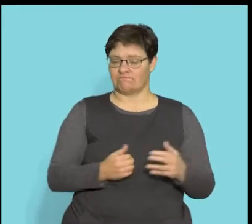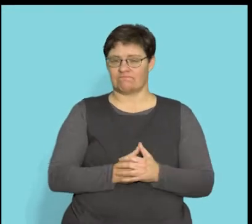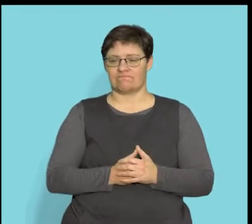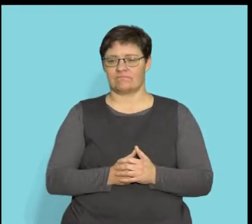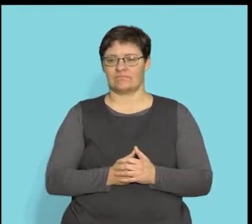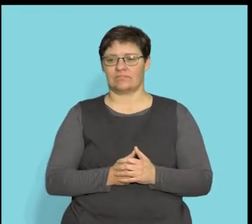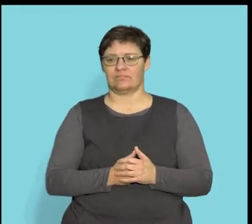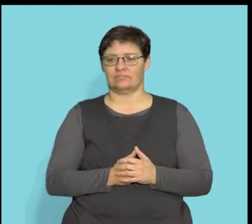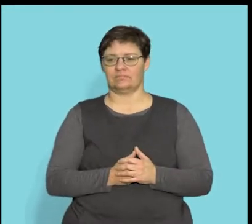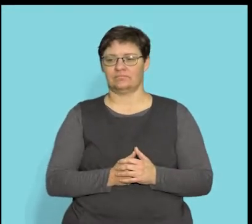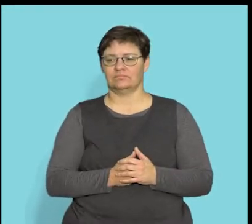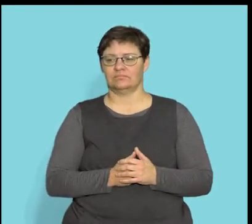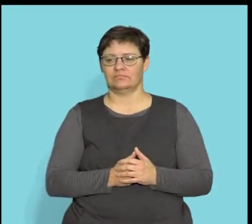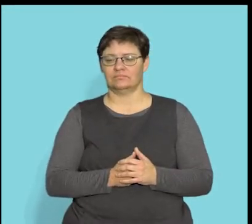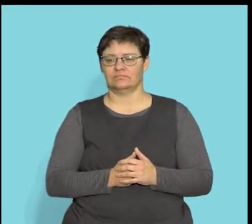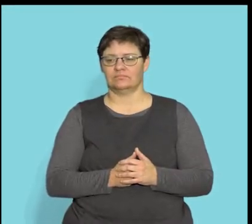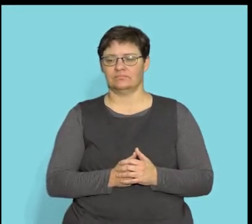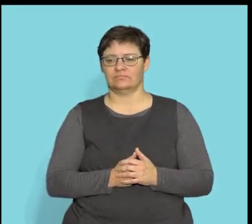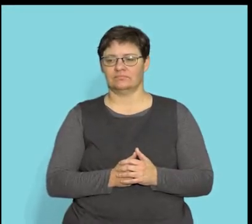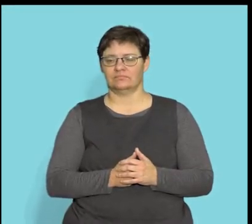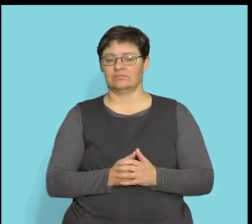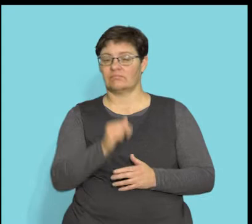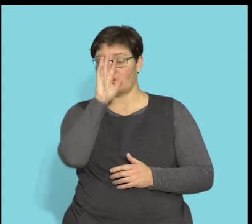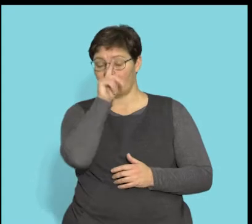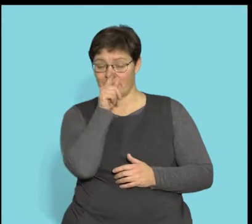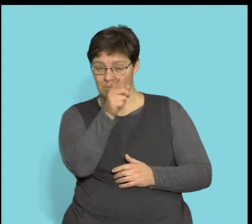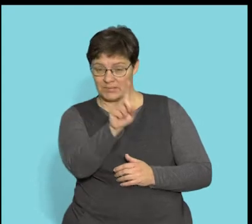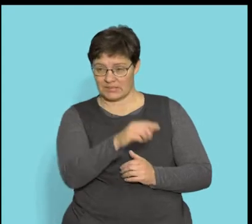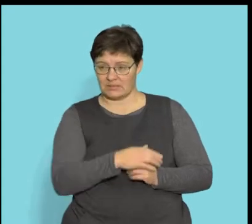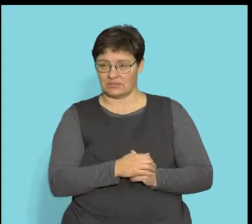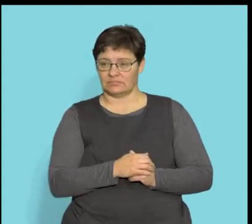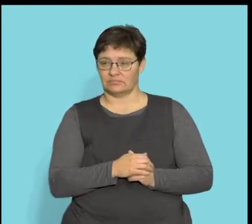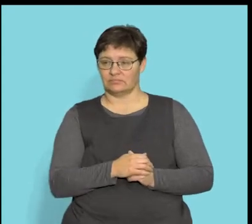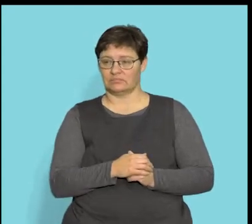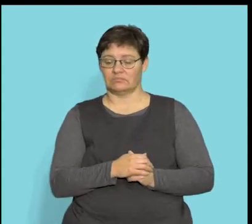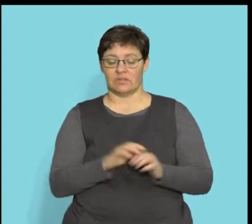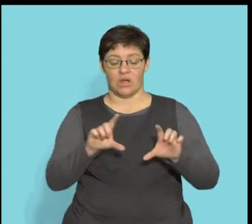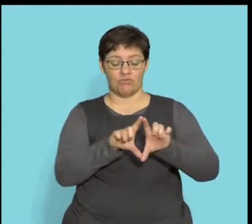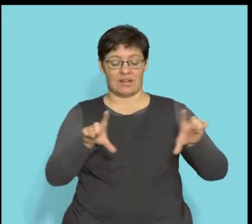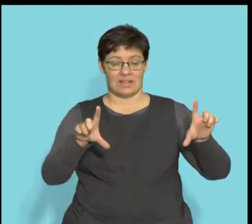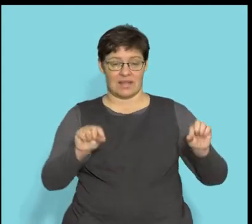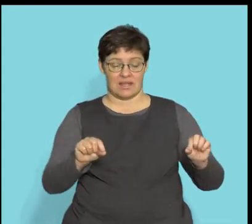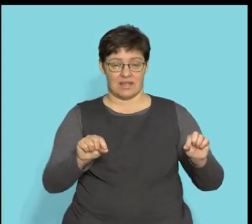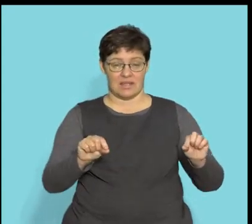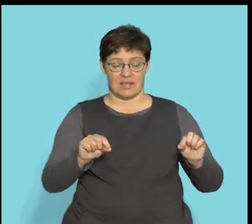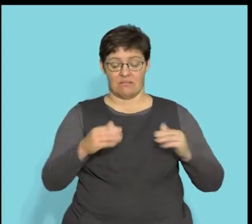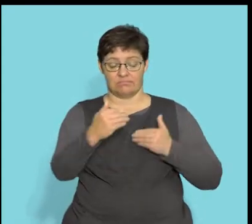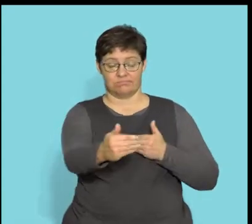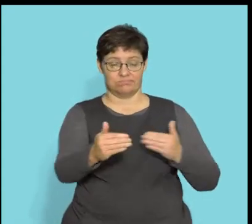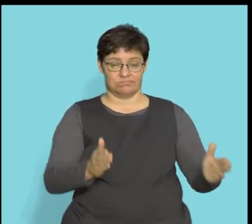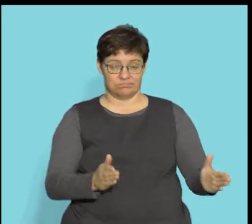So, everyone, I'm first going to remind us that the surface area of a rectangular